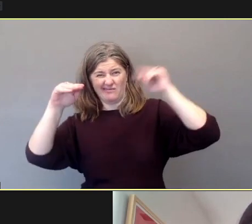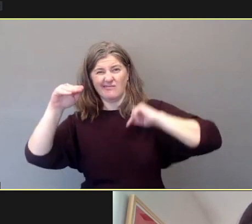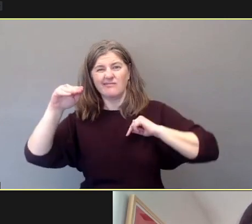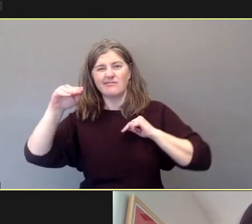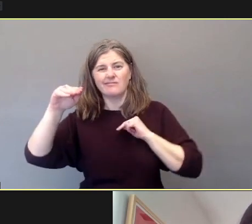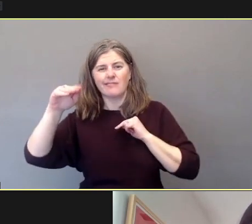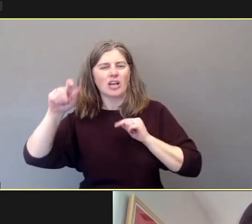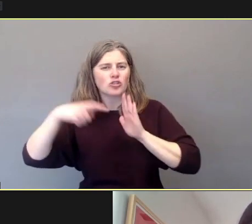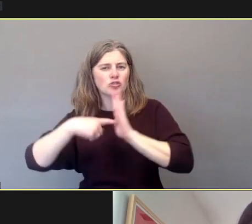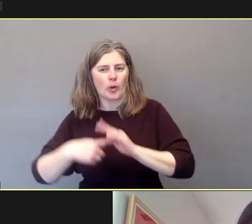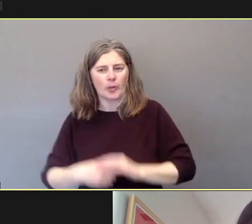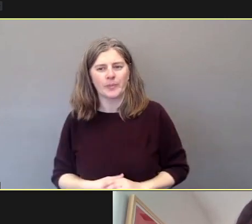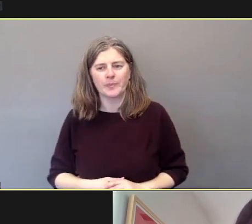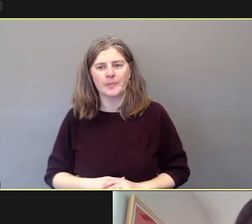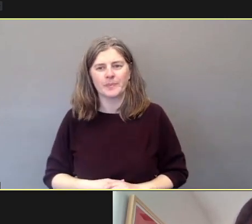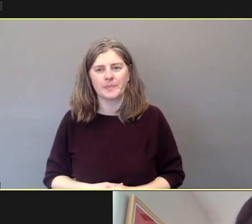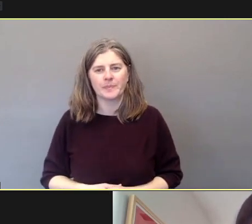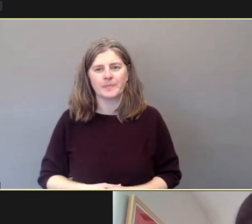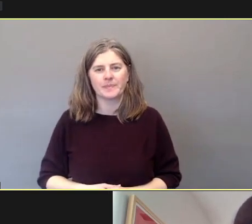should show you